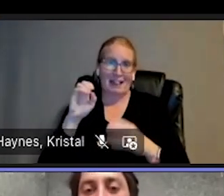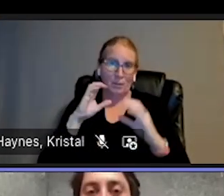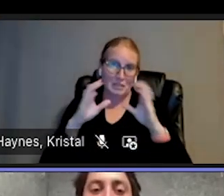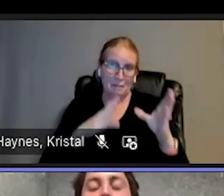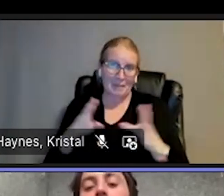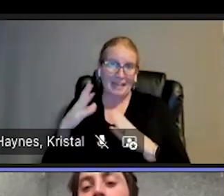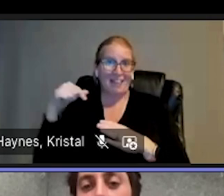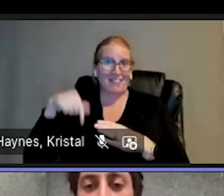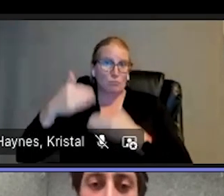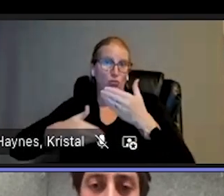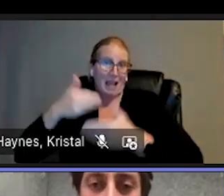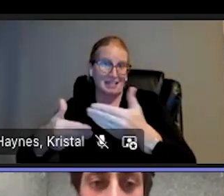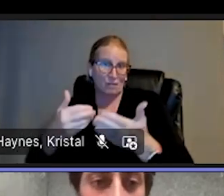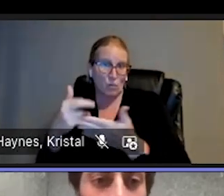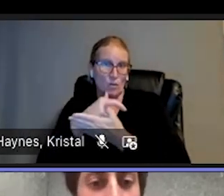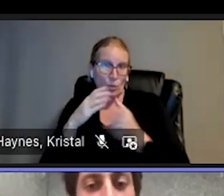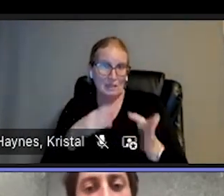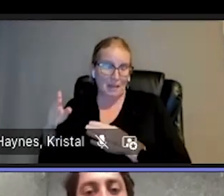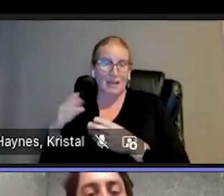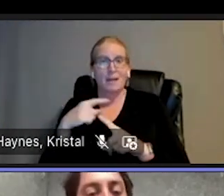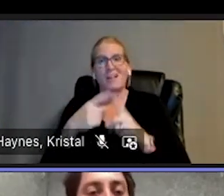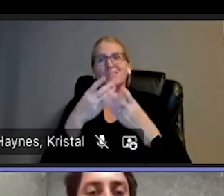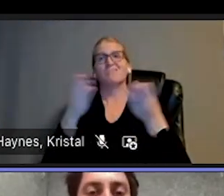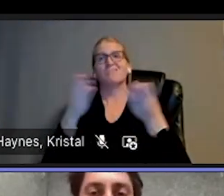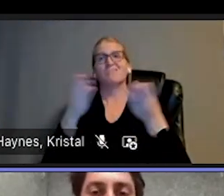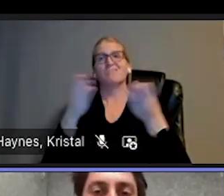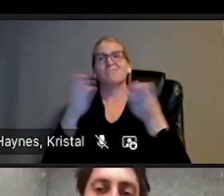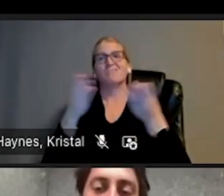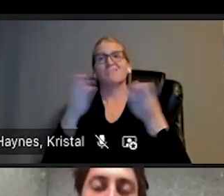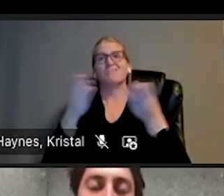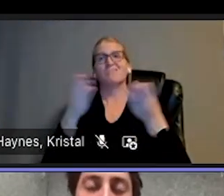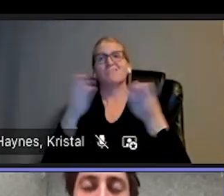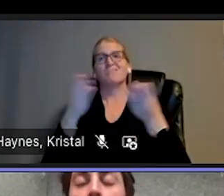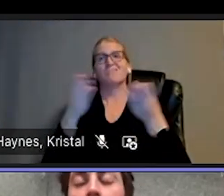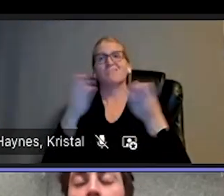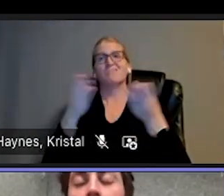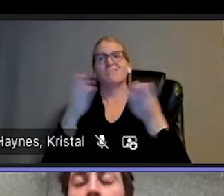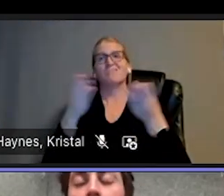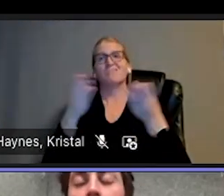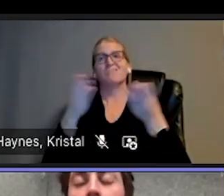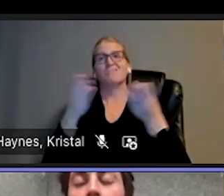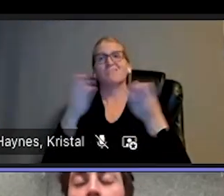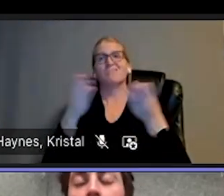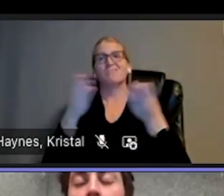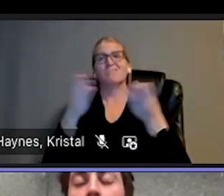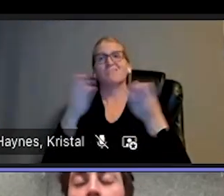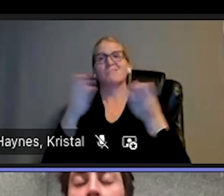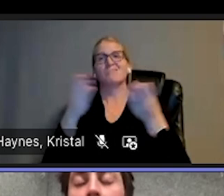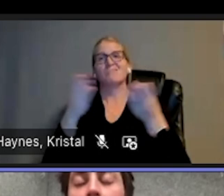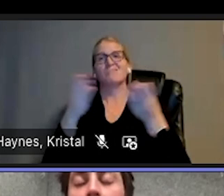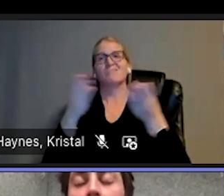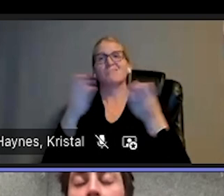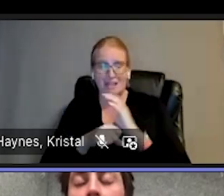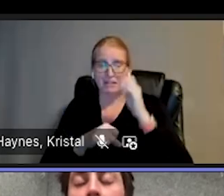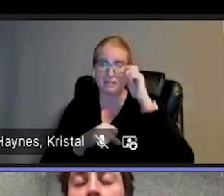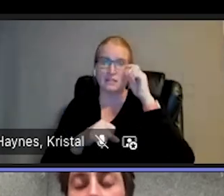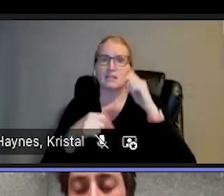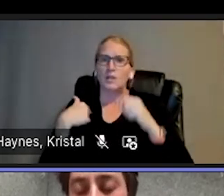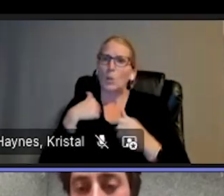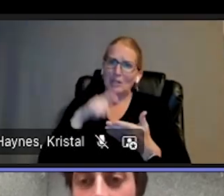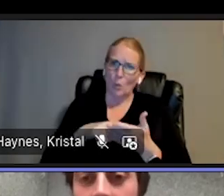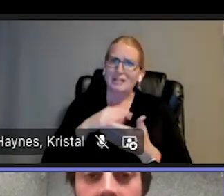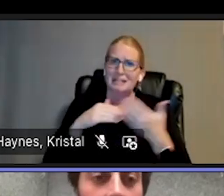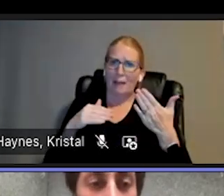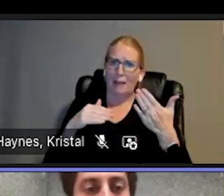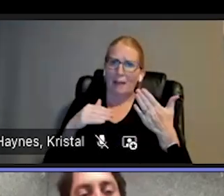as a whole in the state, and noted some inconsistencies or ways that the statutes could be aligned